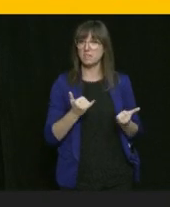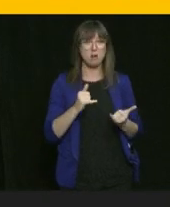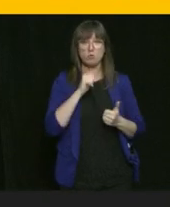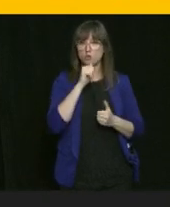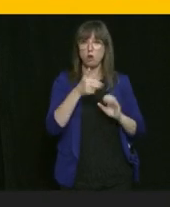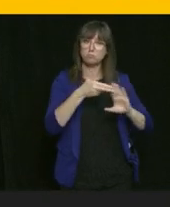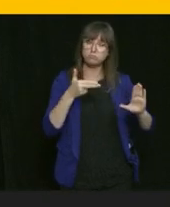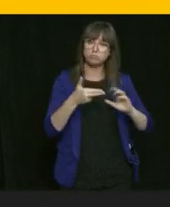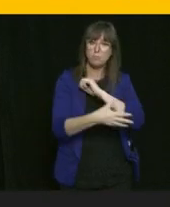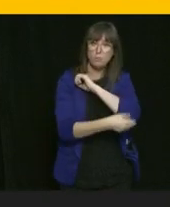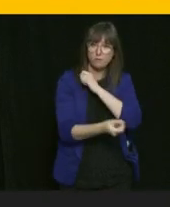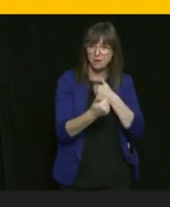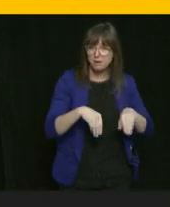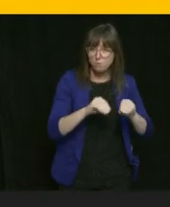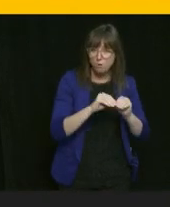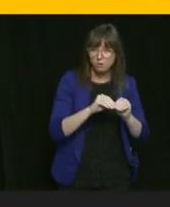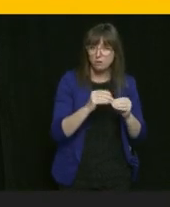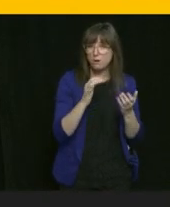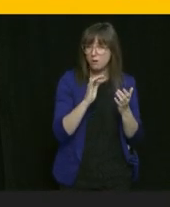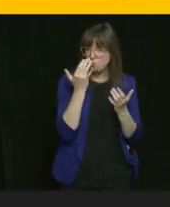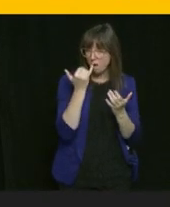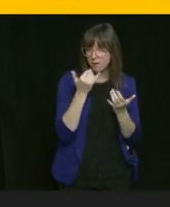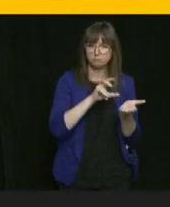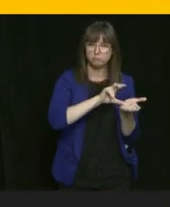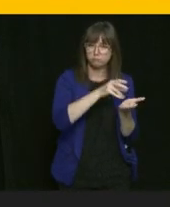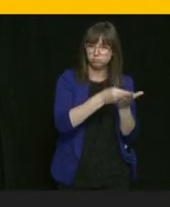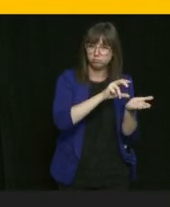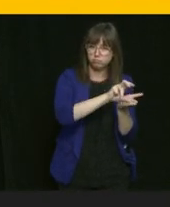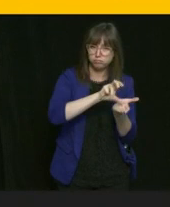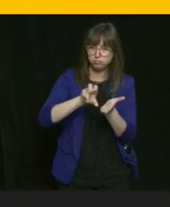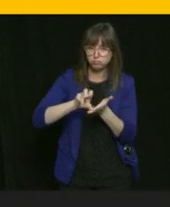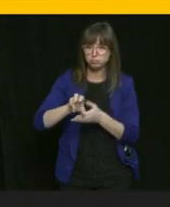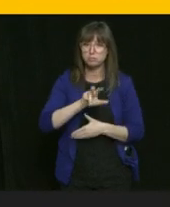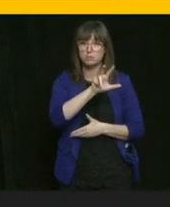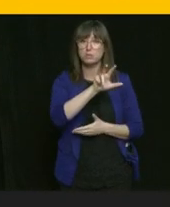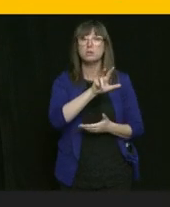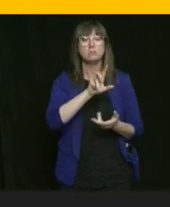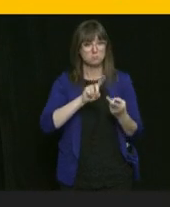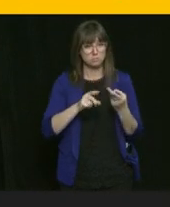With investments that we've made, including 300,000 children,